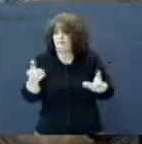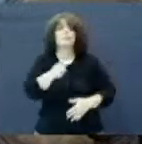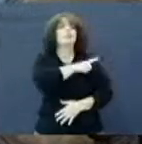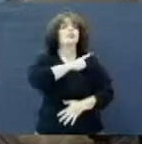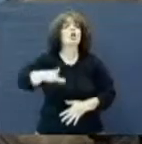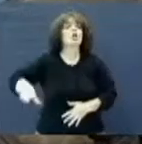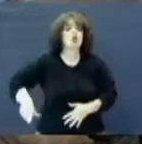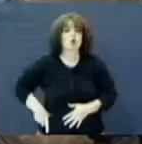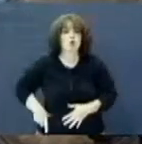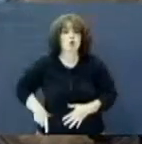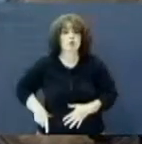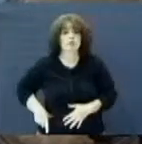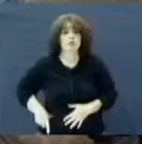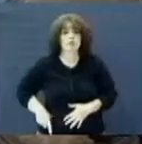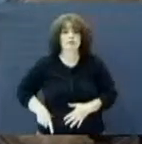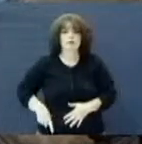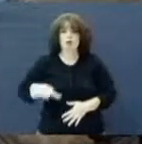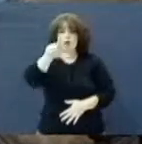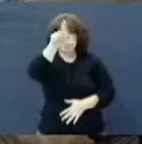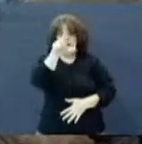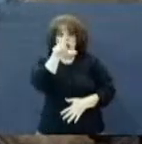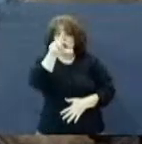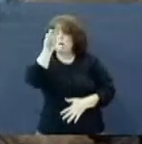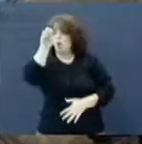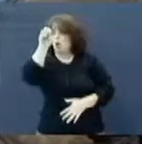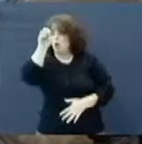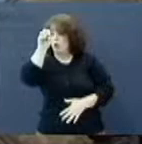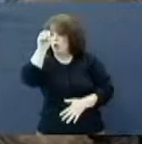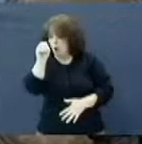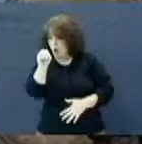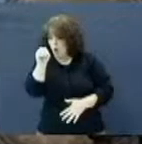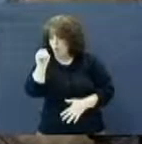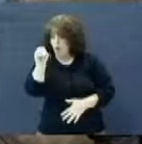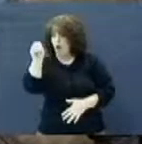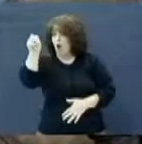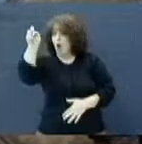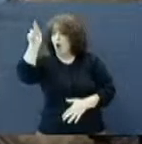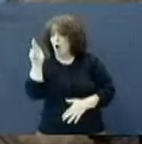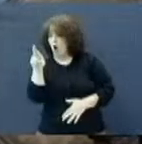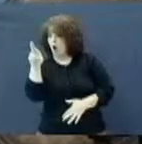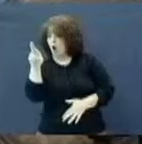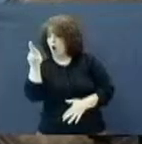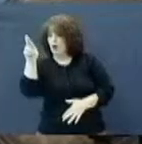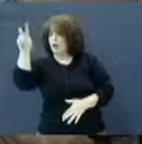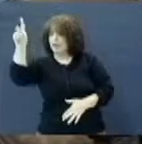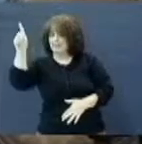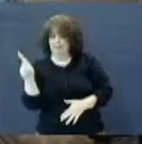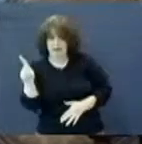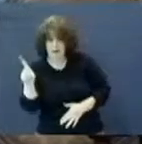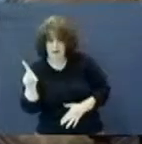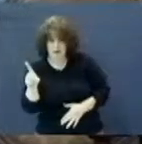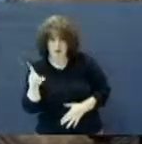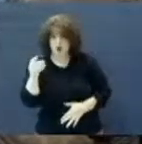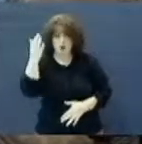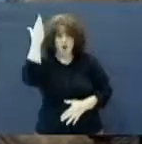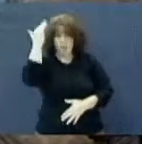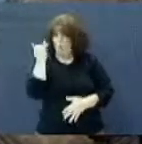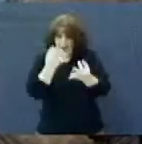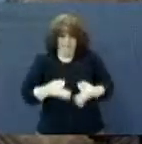Capital O-L, capital O, capital R, capital D. You say, why is that